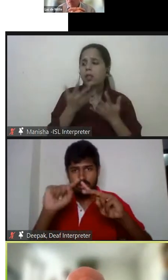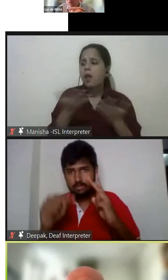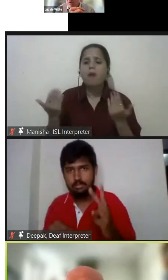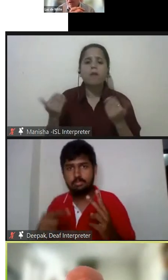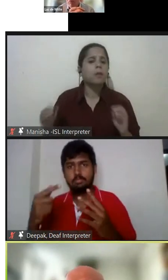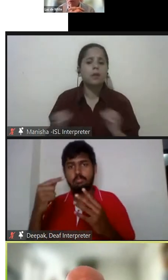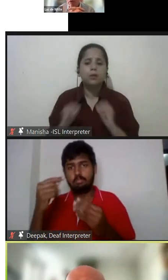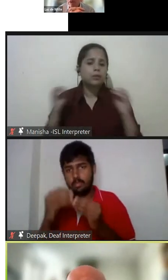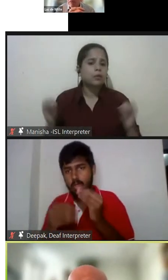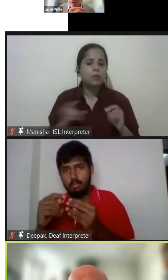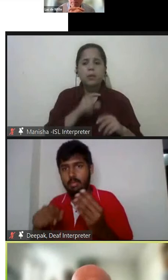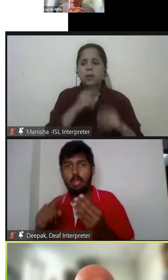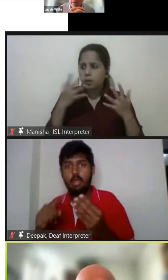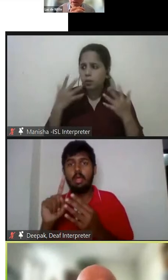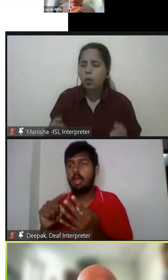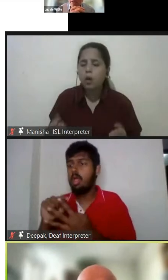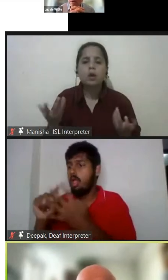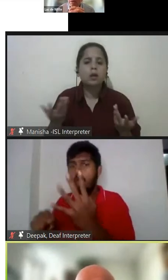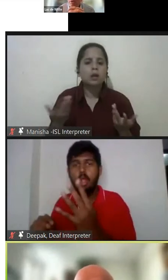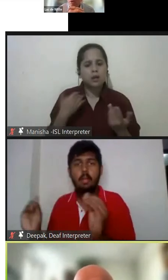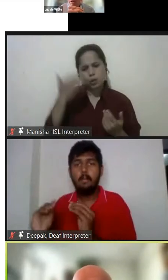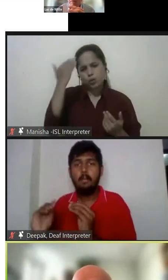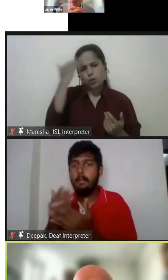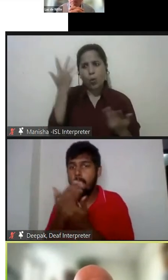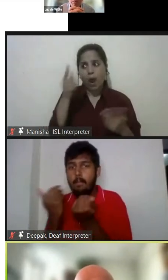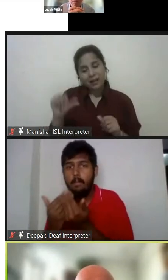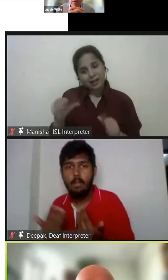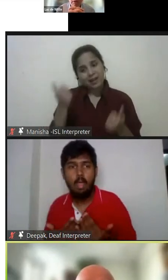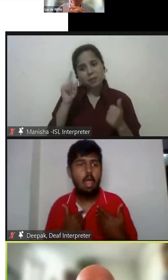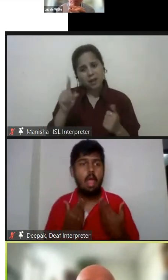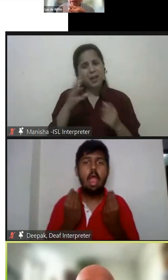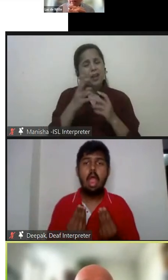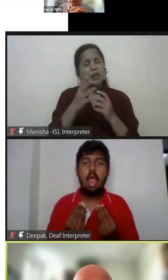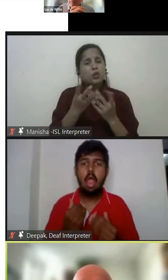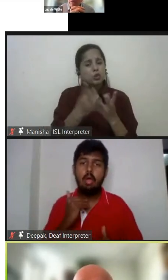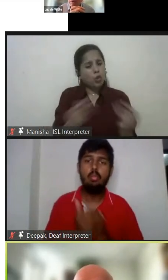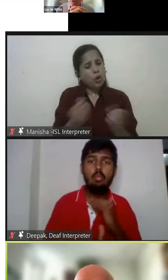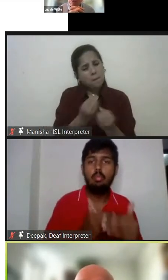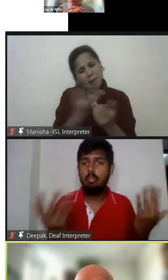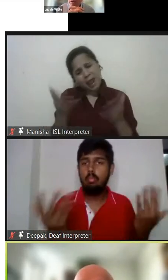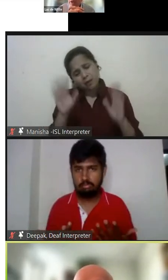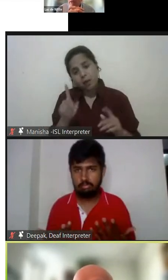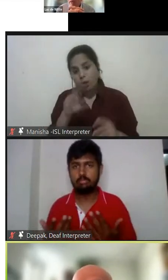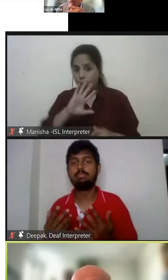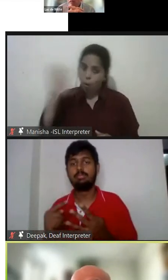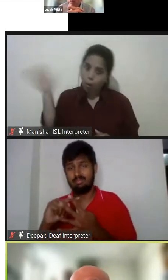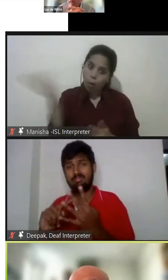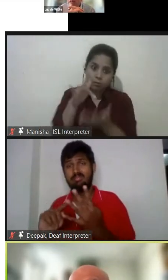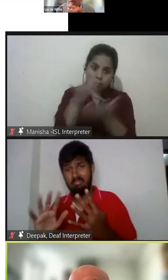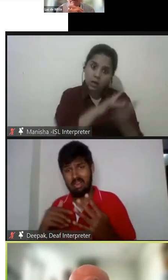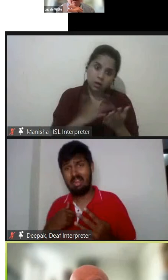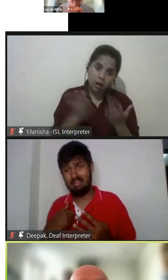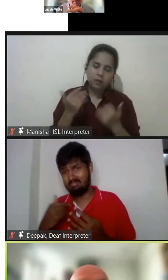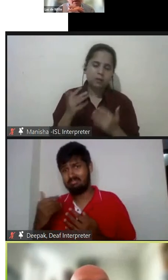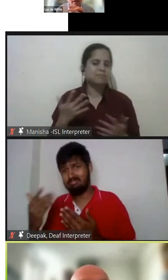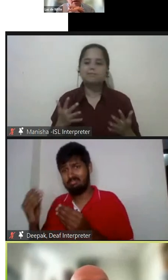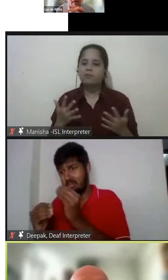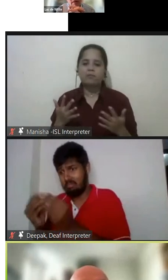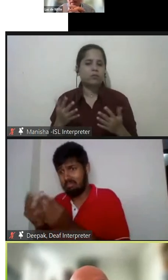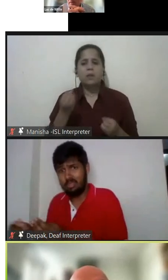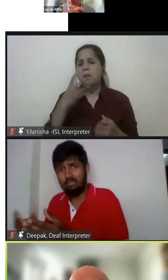know what can work, and there are many solutions available, but not everywhere. And in most countries, you can hardly get anything.